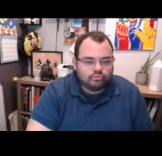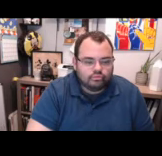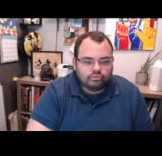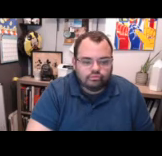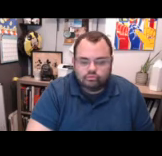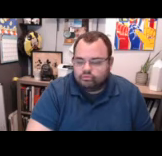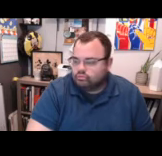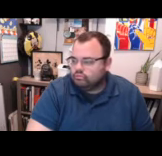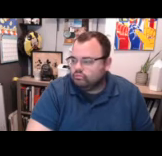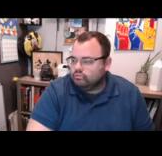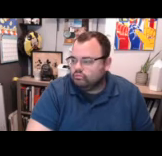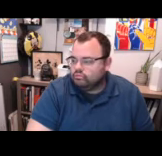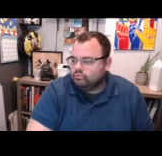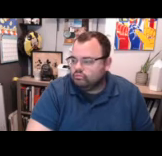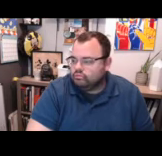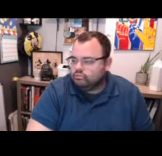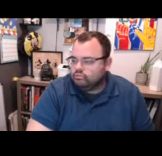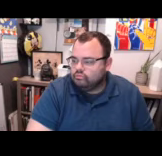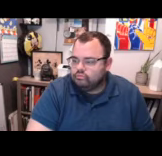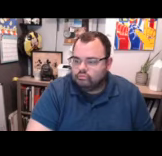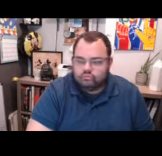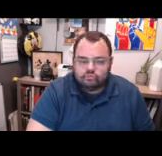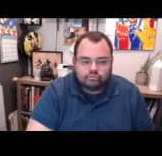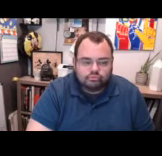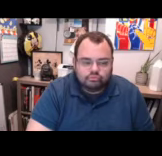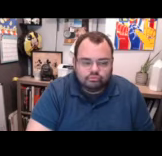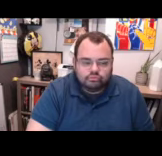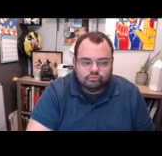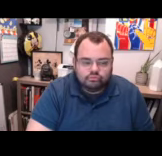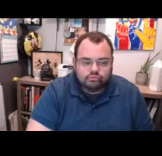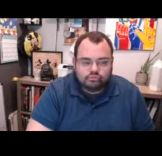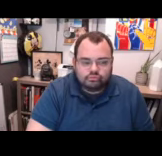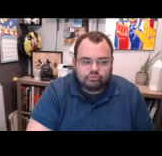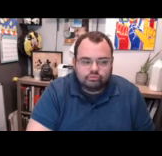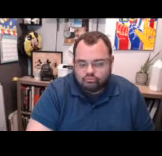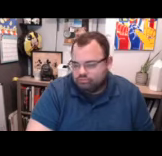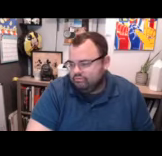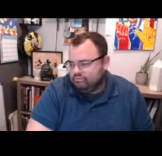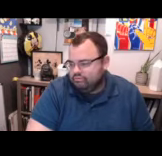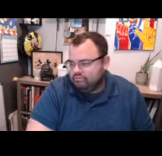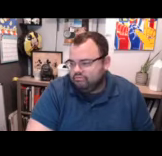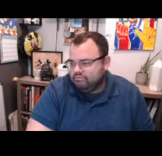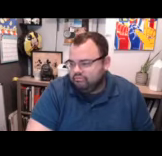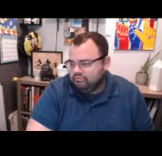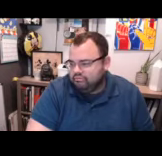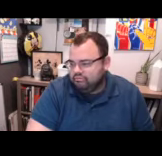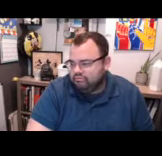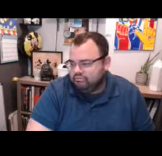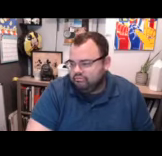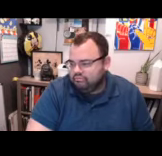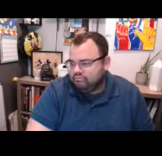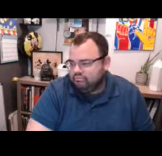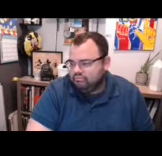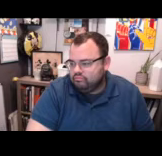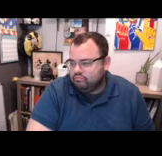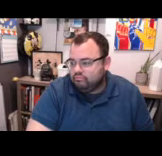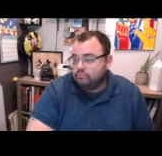and here is the implant electrode. The implant inserter instrument is sitting right here at the